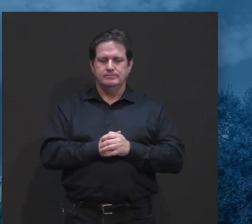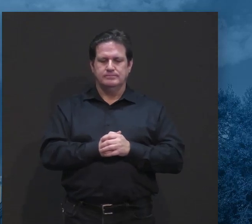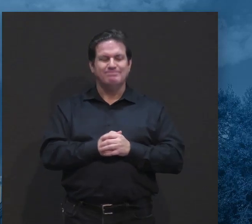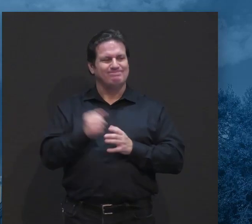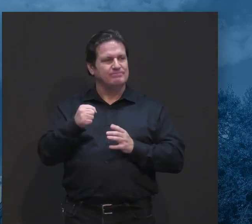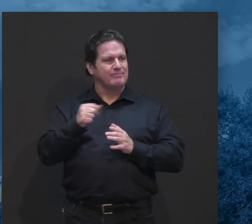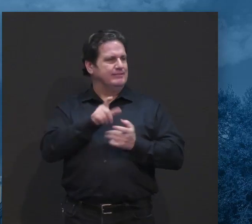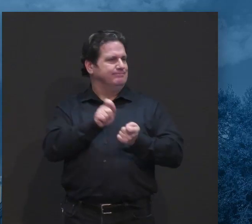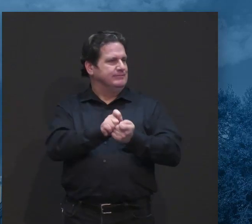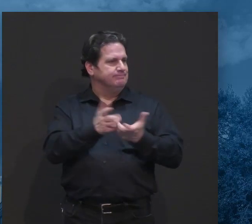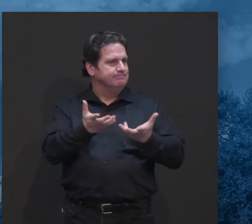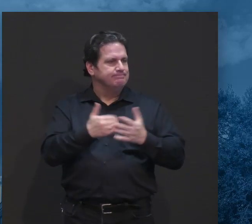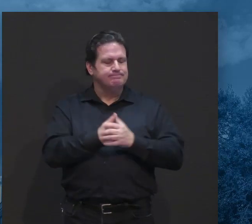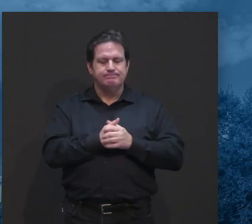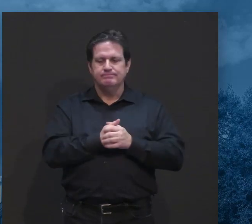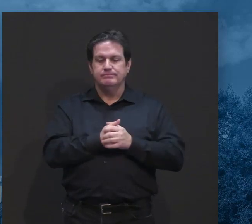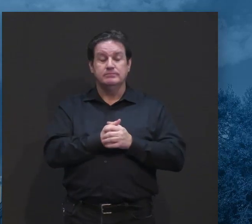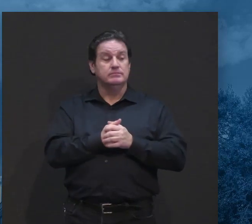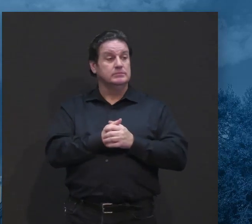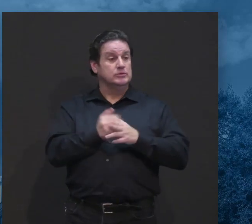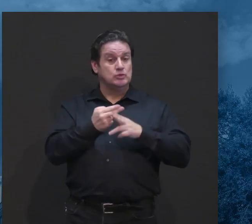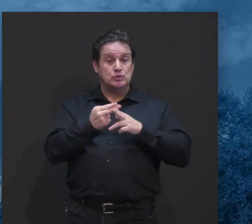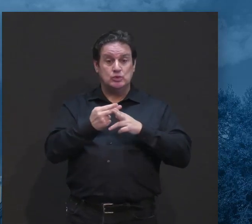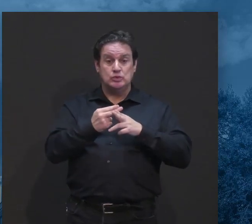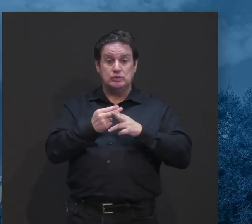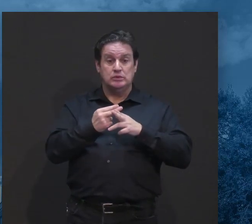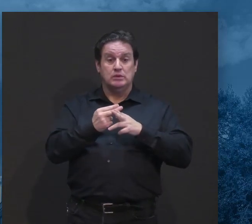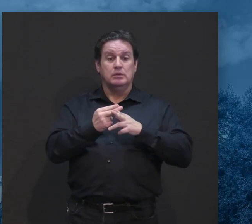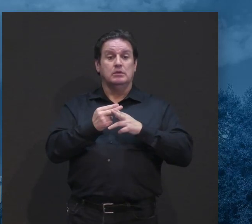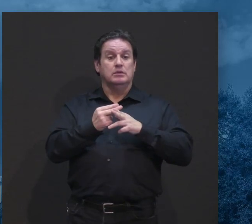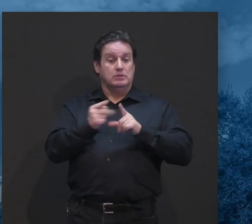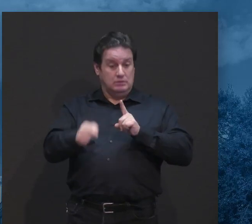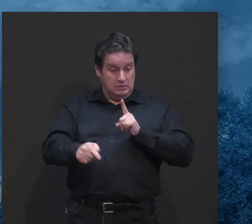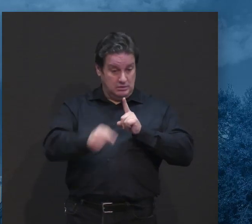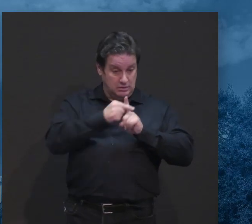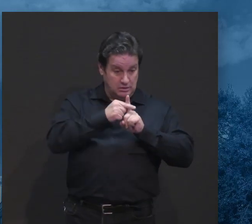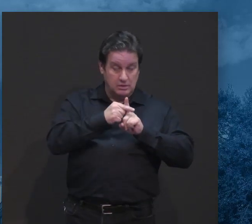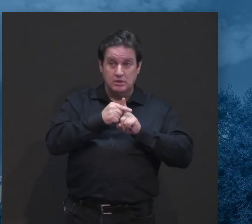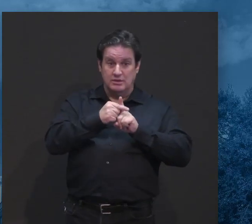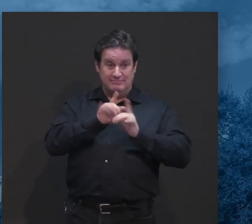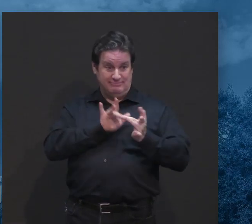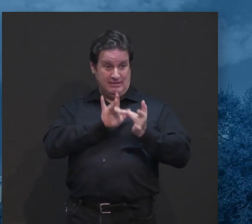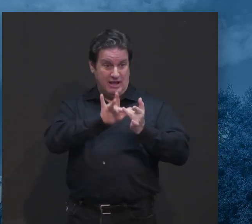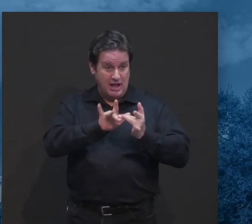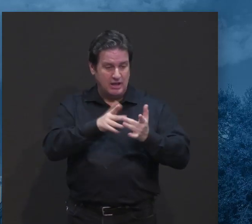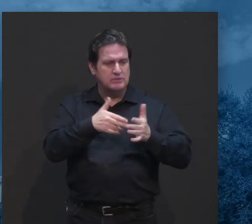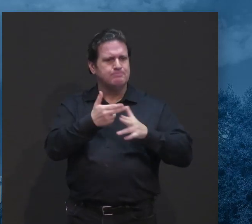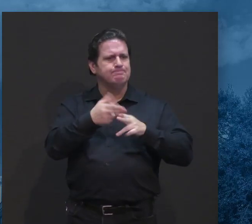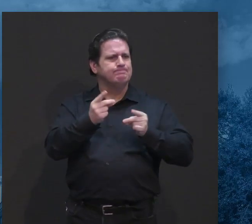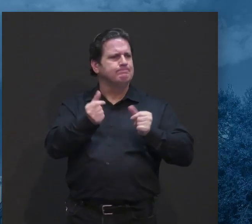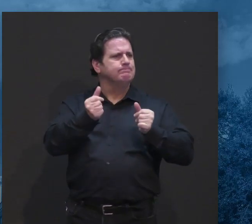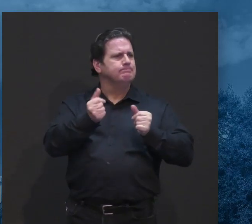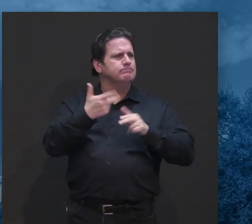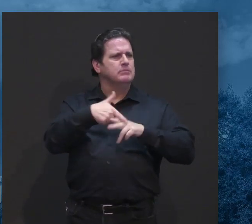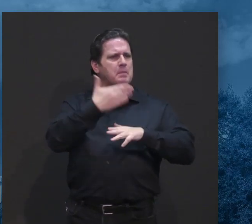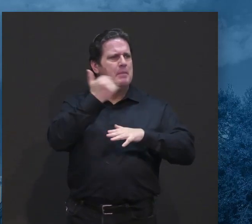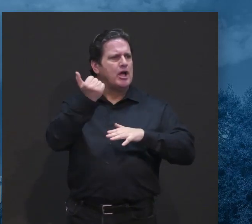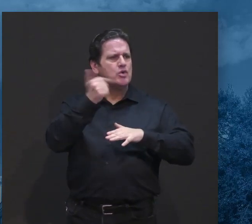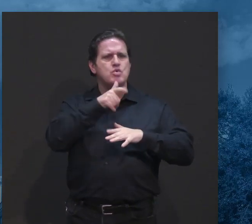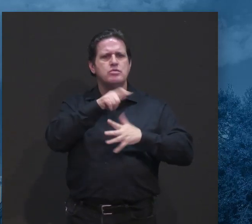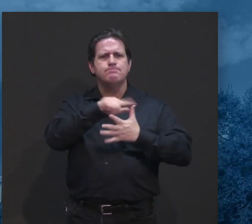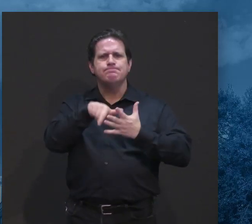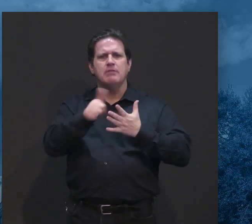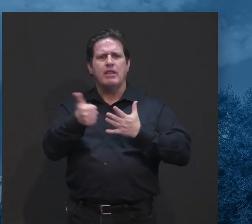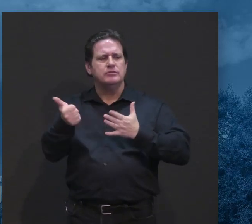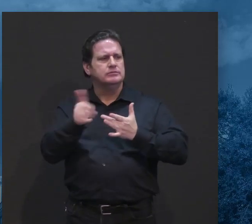Yeah, exactly. So, the sooner you can get to a case and the sooner you can get to a contact, the better. Gotcha.